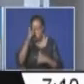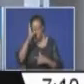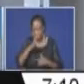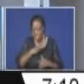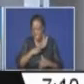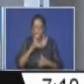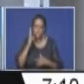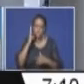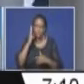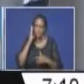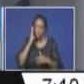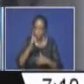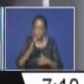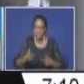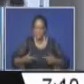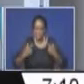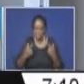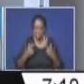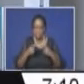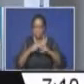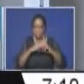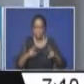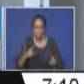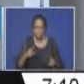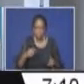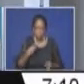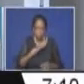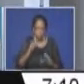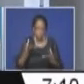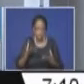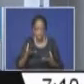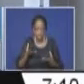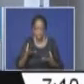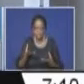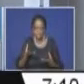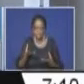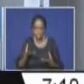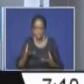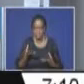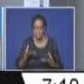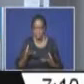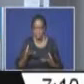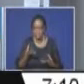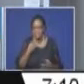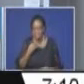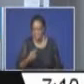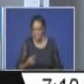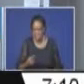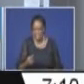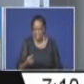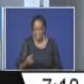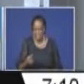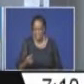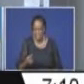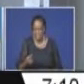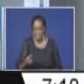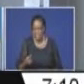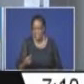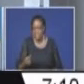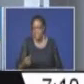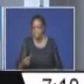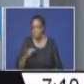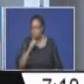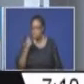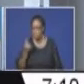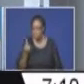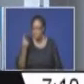lot of speculation. We would like to obviously optimize every single health facility, not just